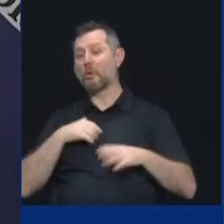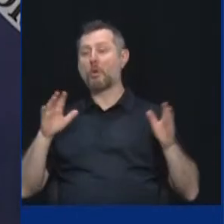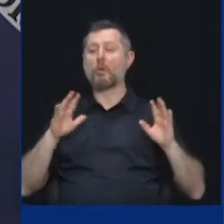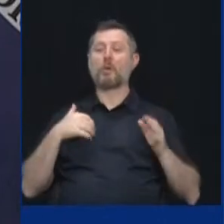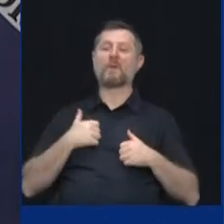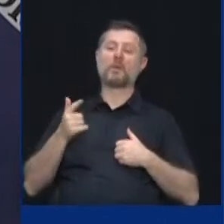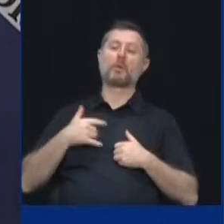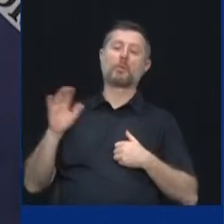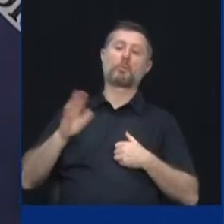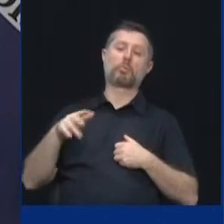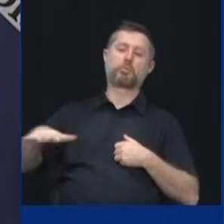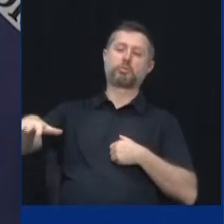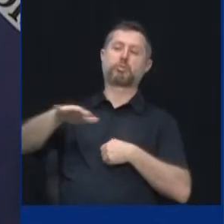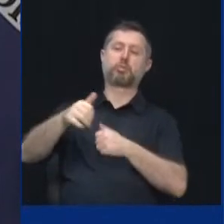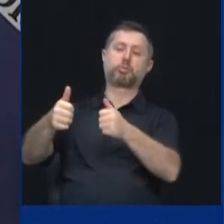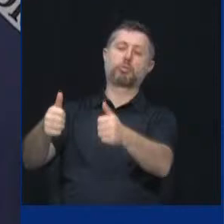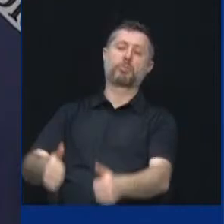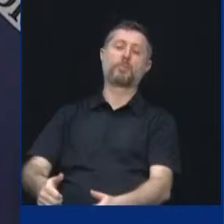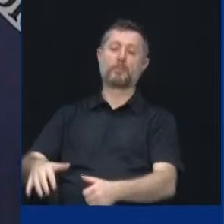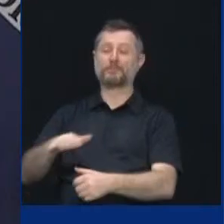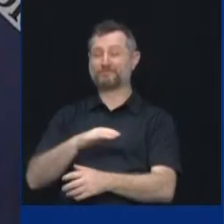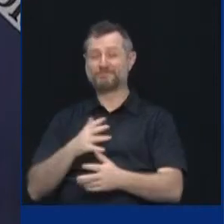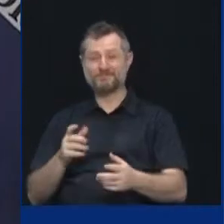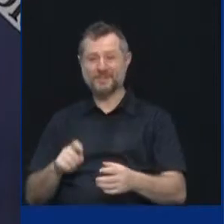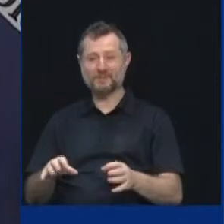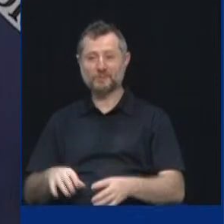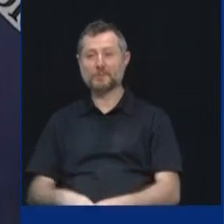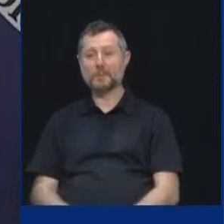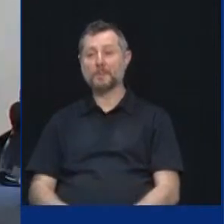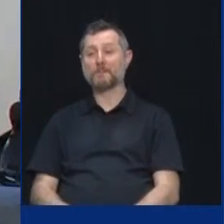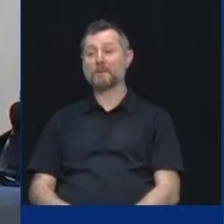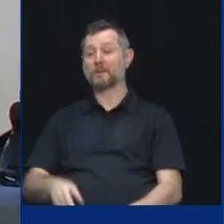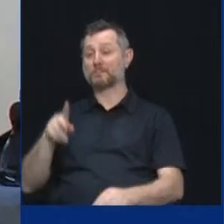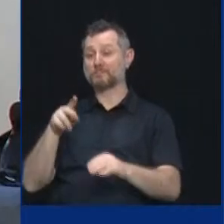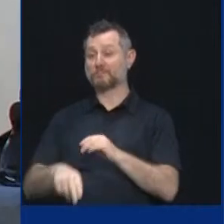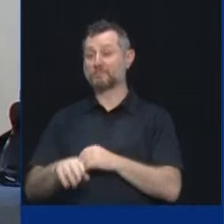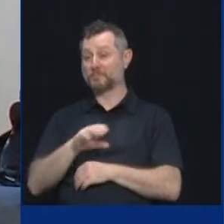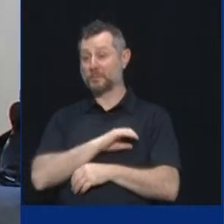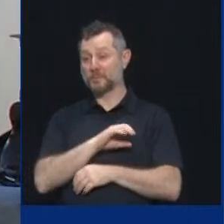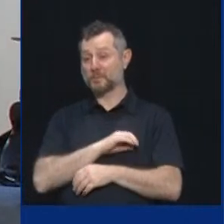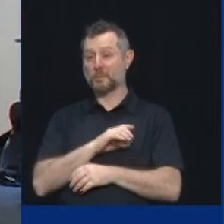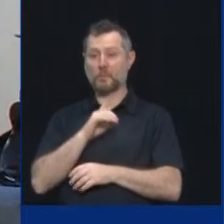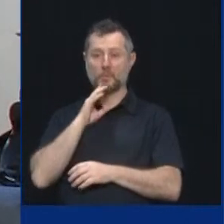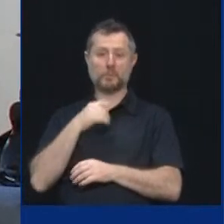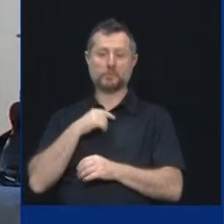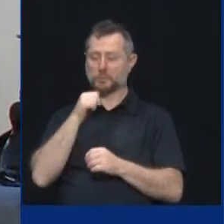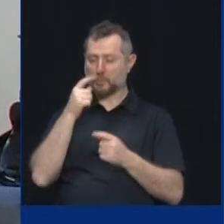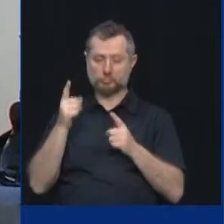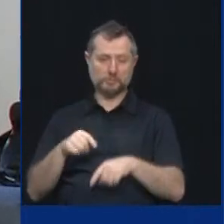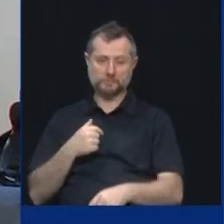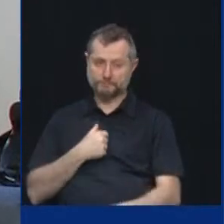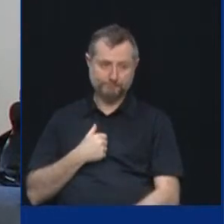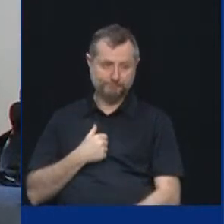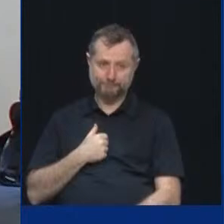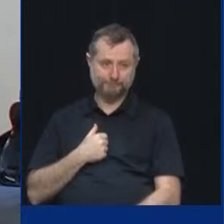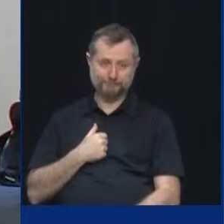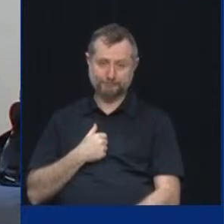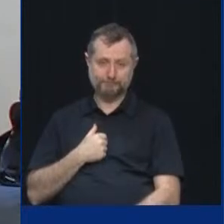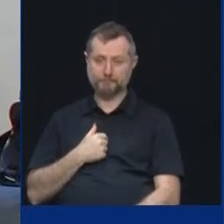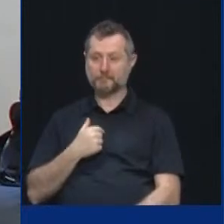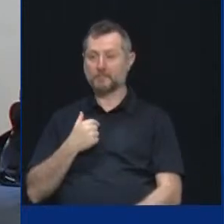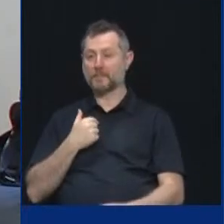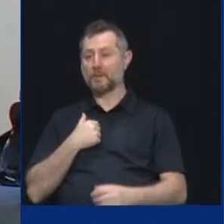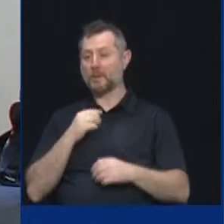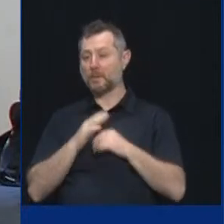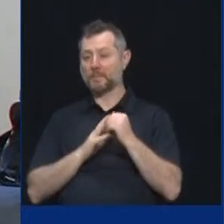It has to be addressed. I do not agree with defund the police. Governor, is it fair to blame the parole system? Is